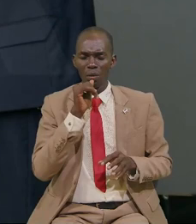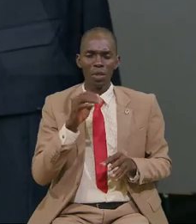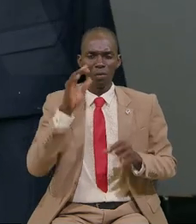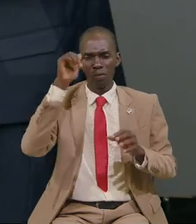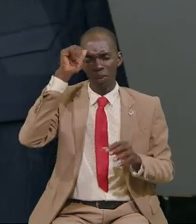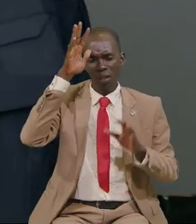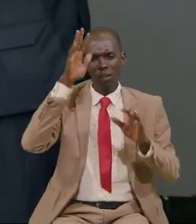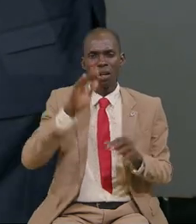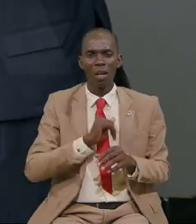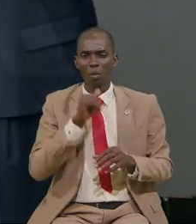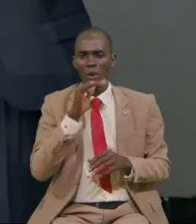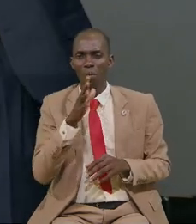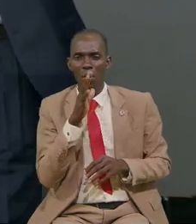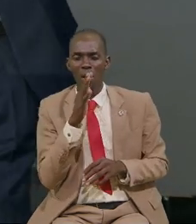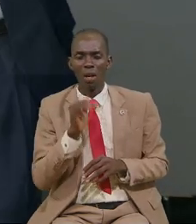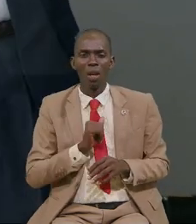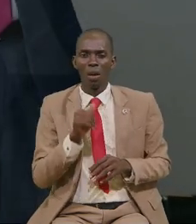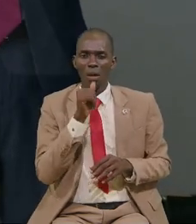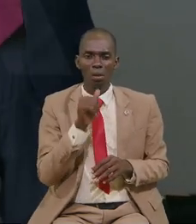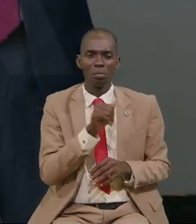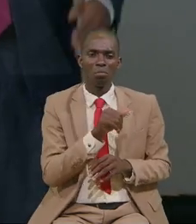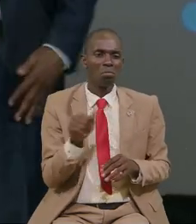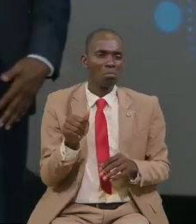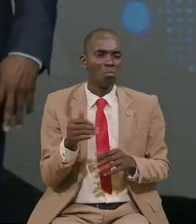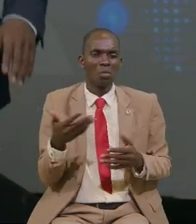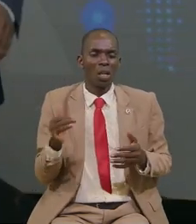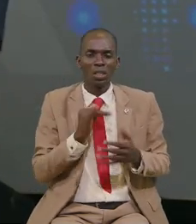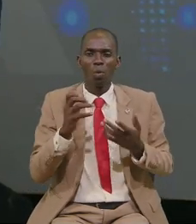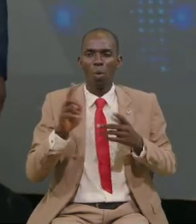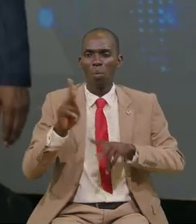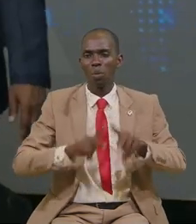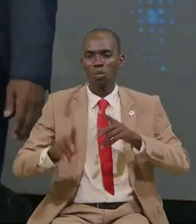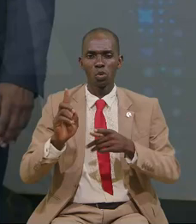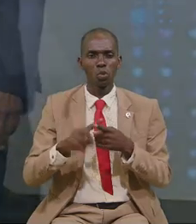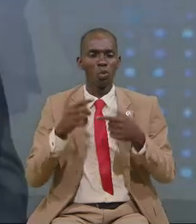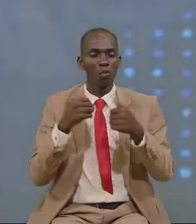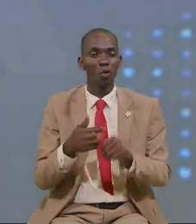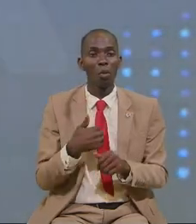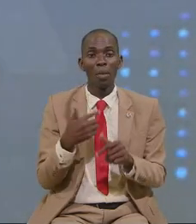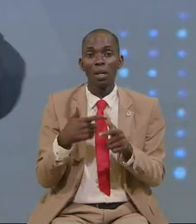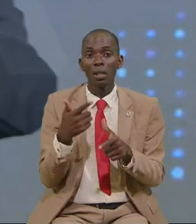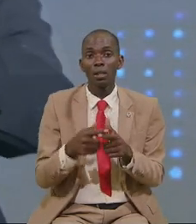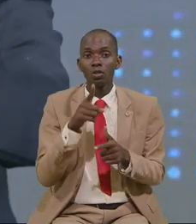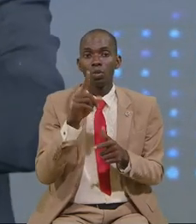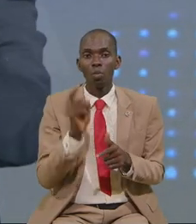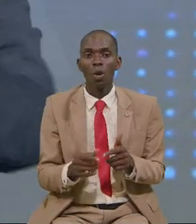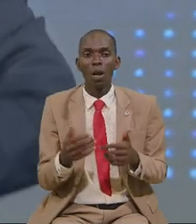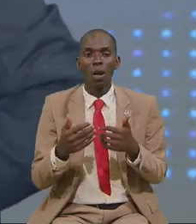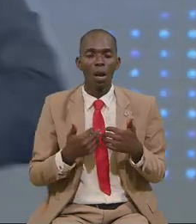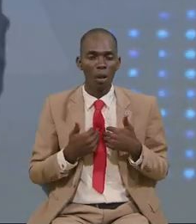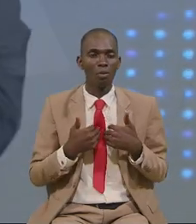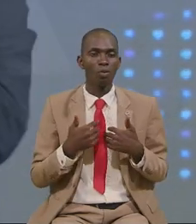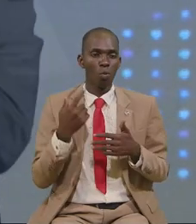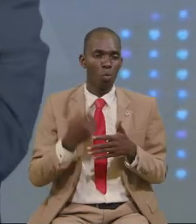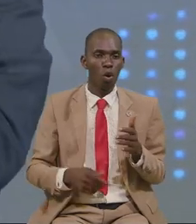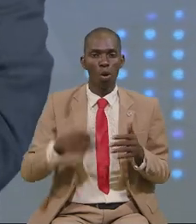a mother, I'm a leader, and I want people to follow me, then you must have what Paul the apostle had,